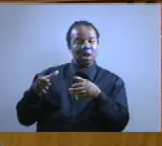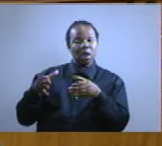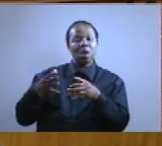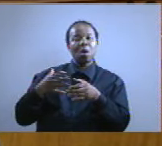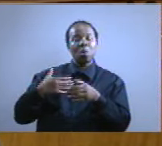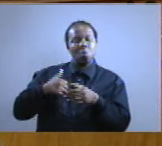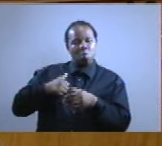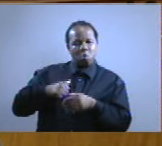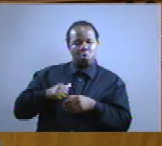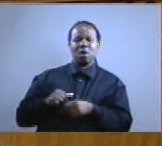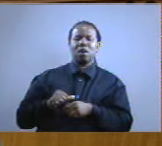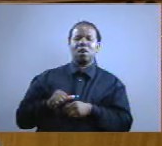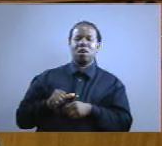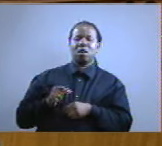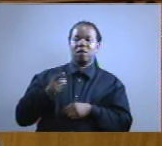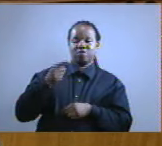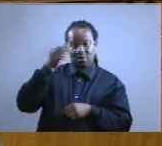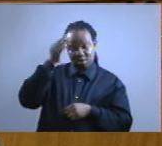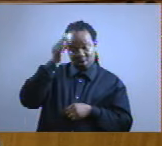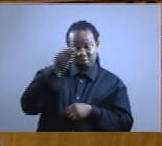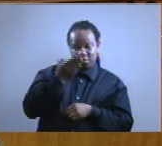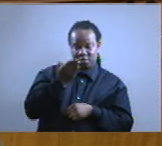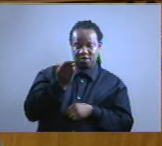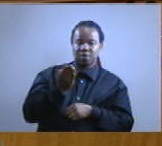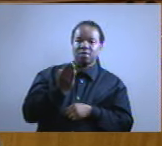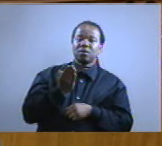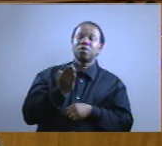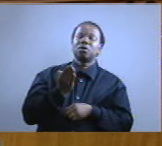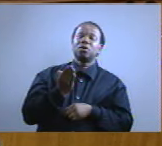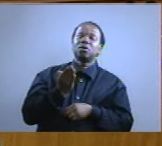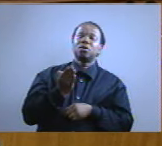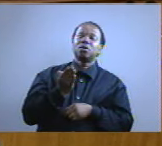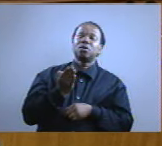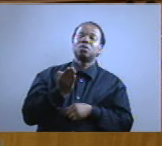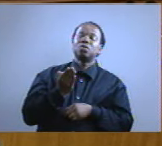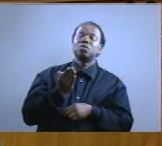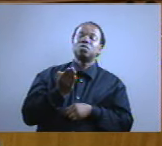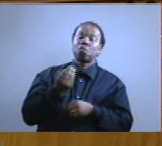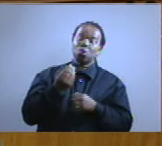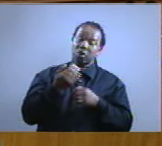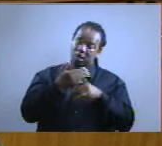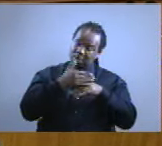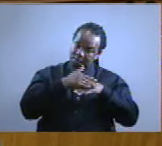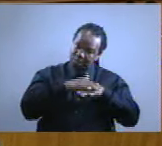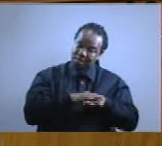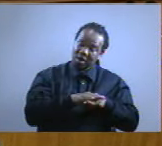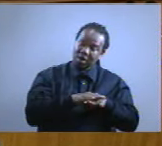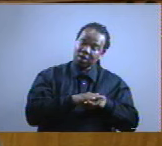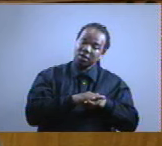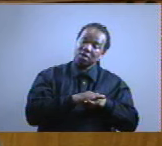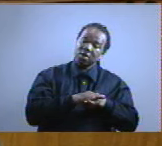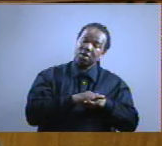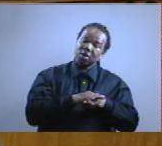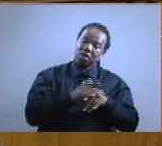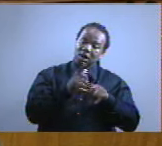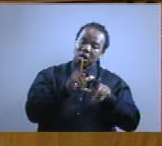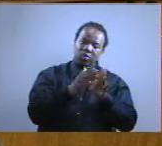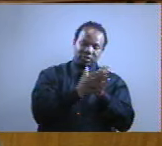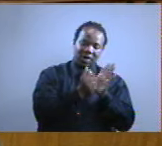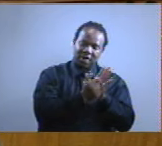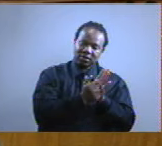die gebruik van amptelike tale wet en die wet van vandag, die